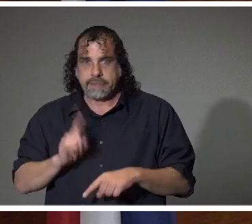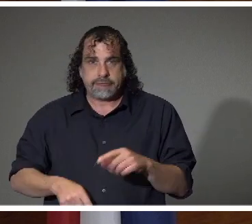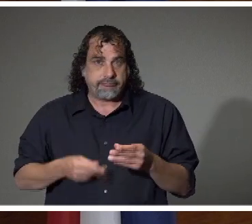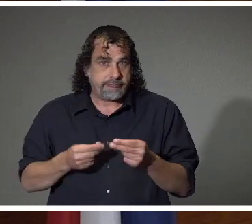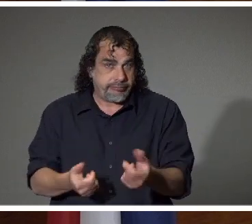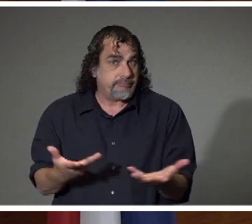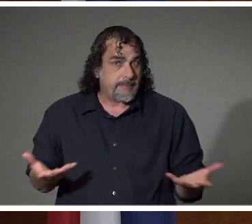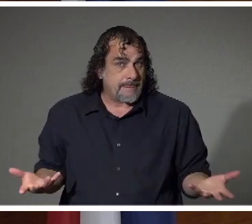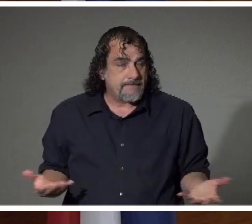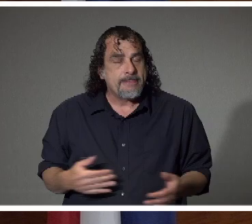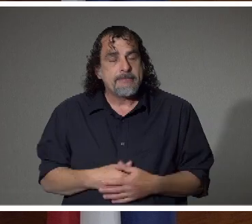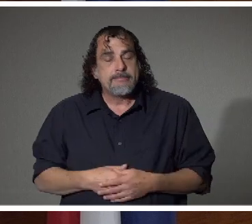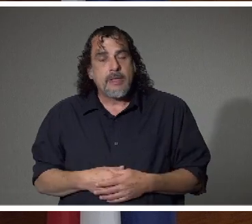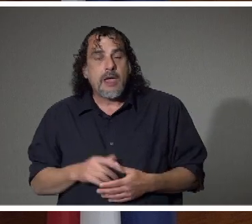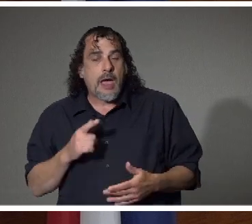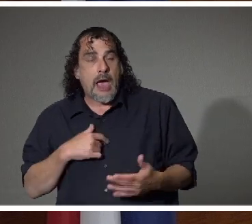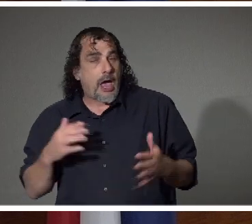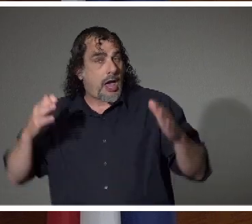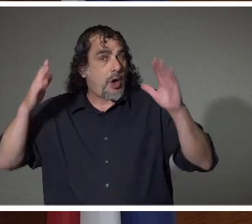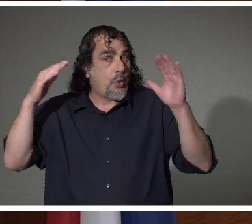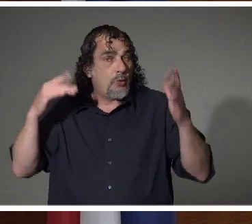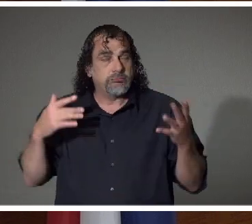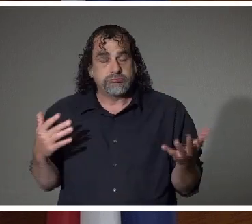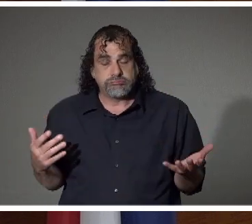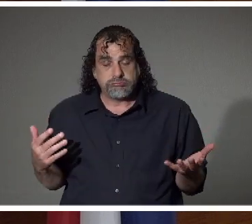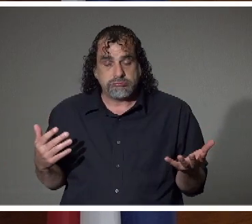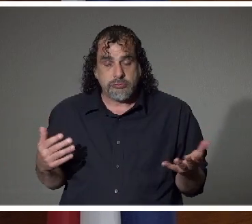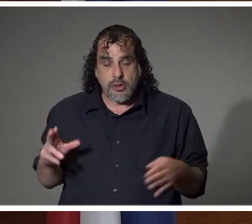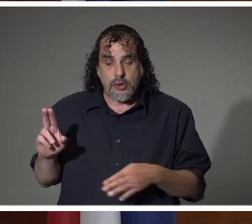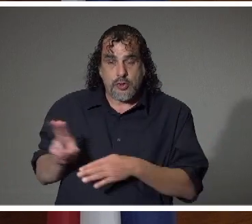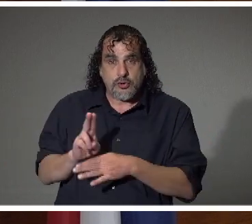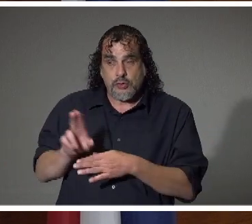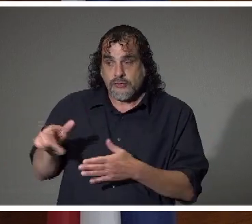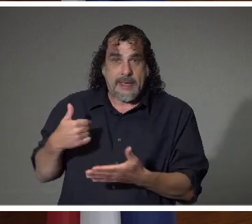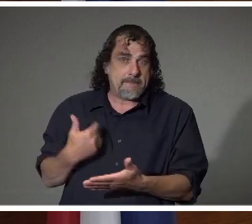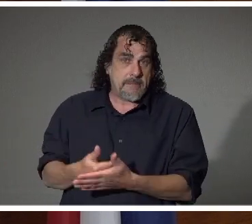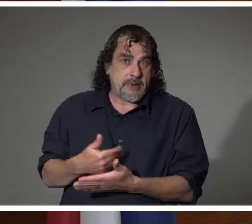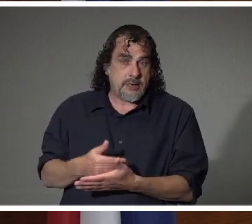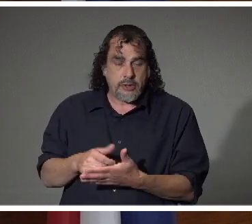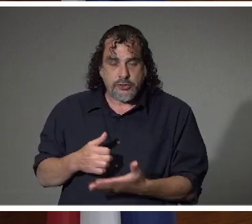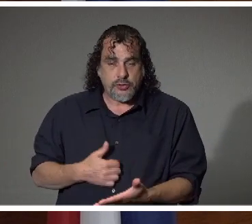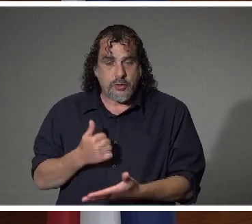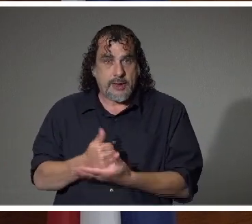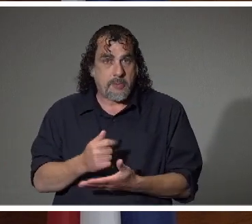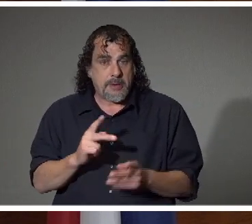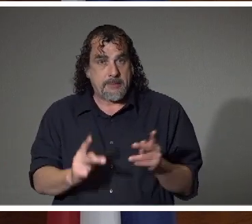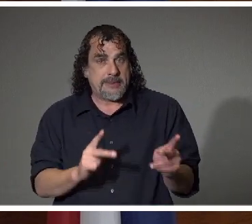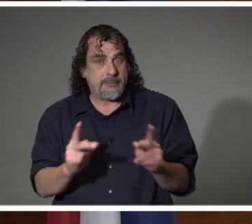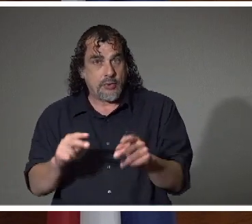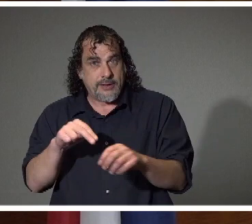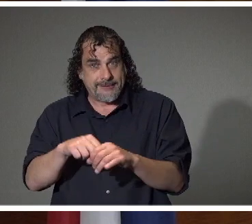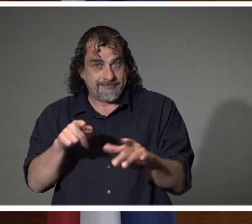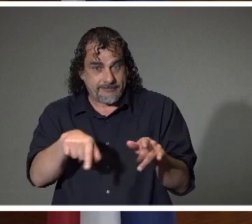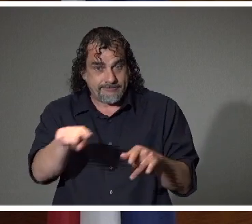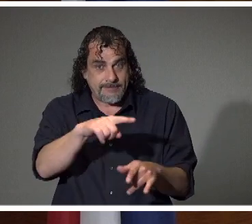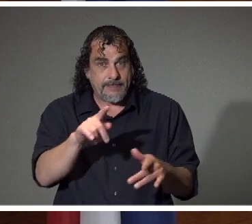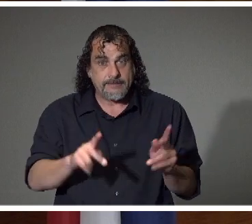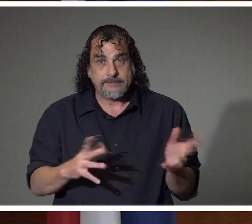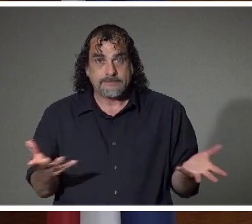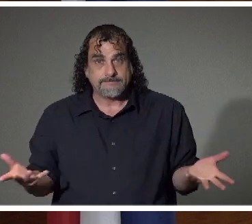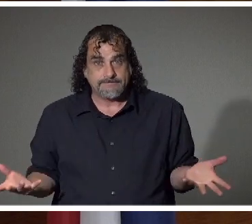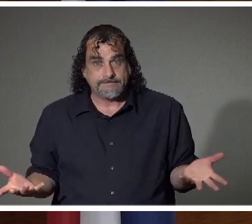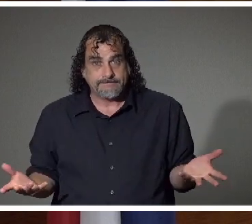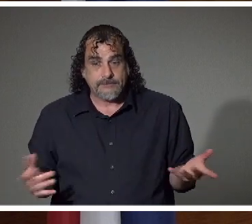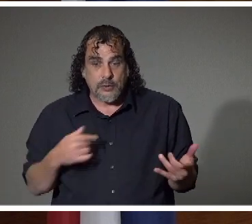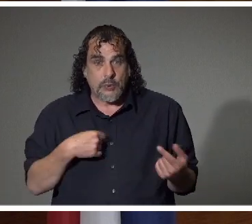allowable. What I hope to be able to do is to utilize those resources to help Mississippians, to help our people